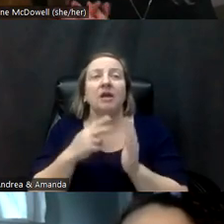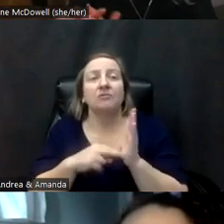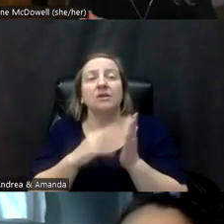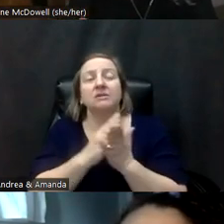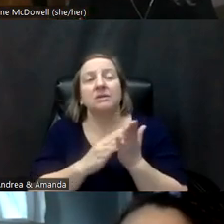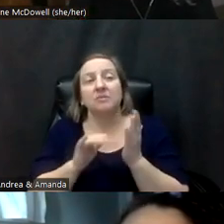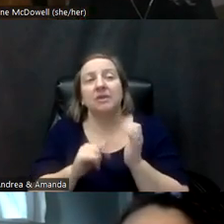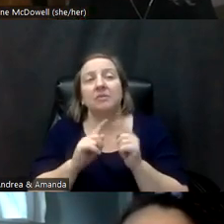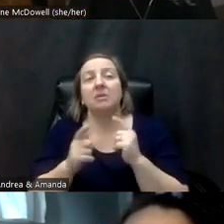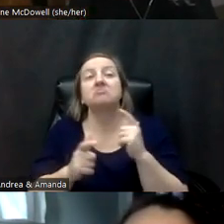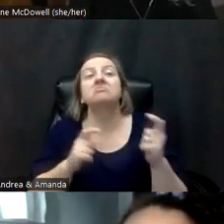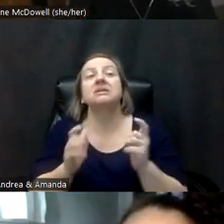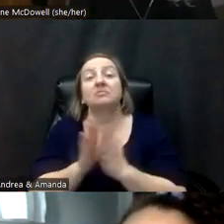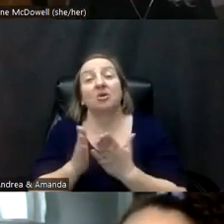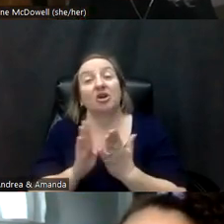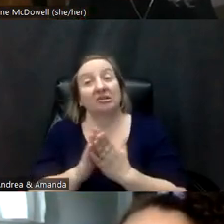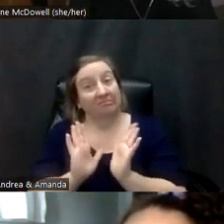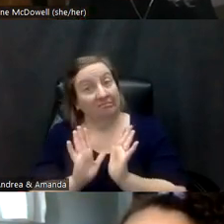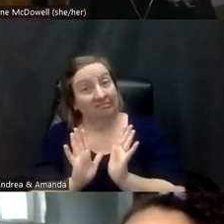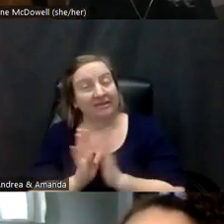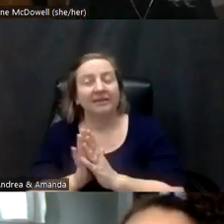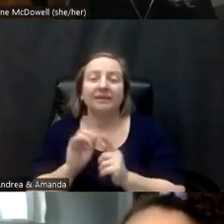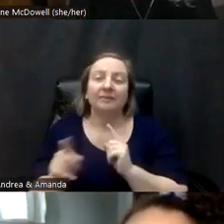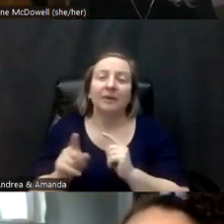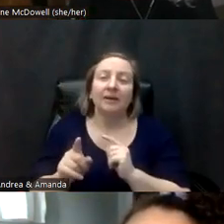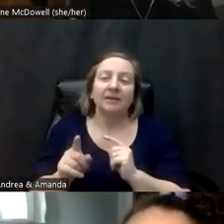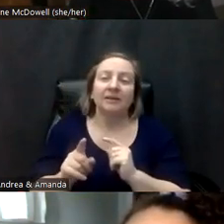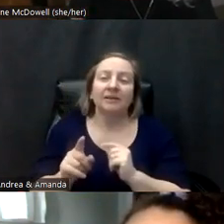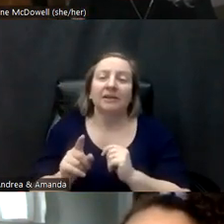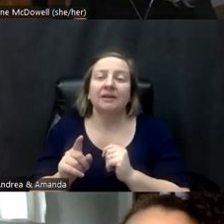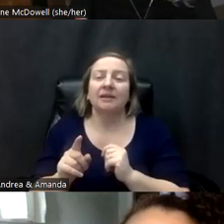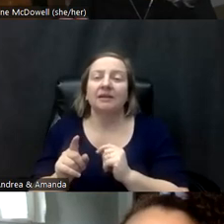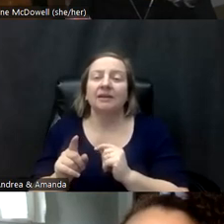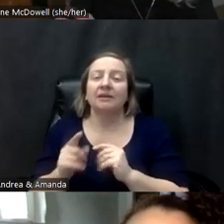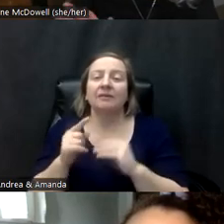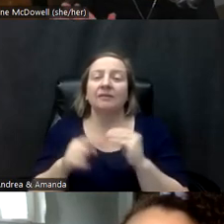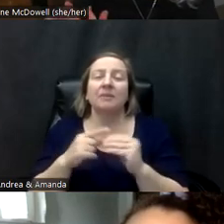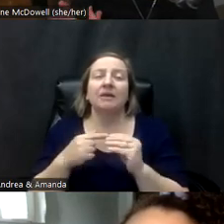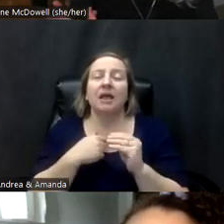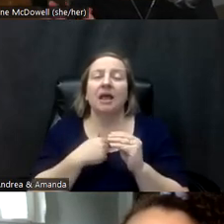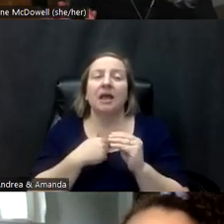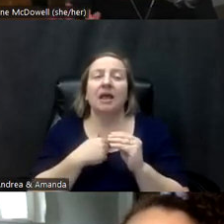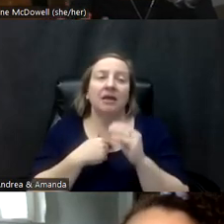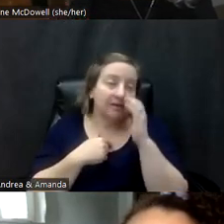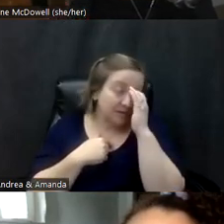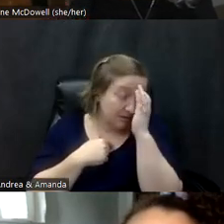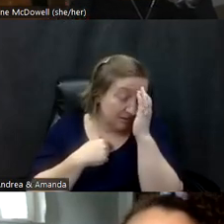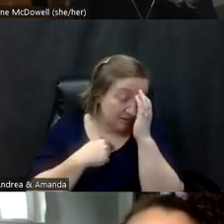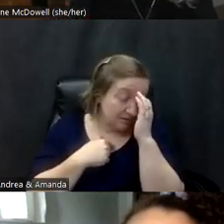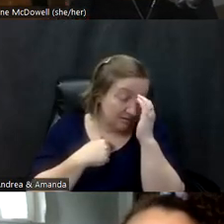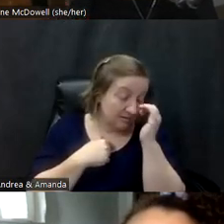but it's a big book. But, you know, I was thinking, how about if I go through